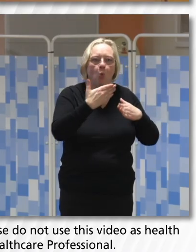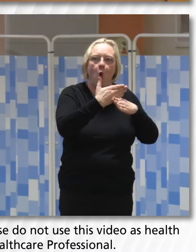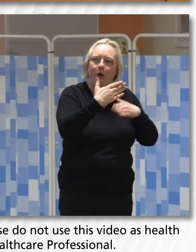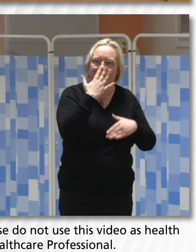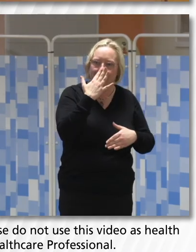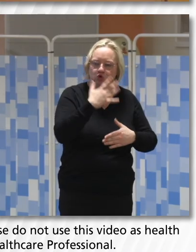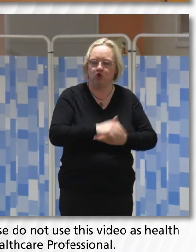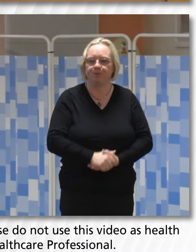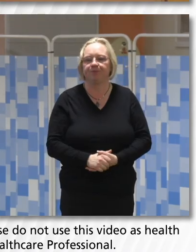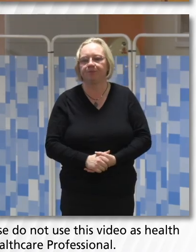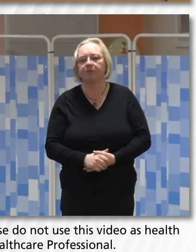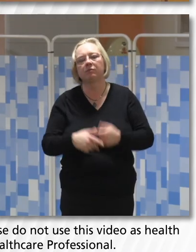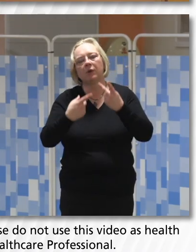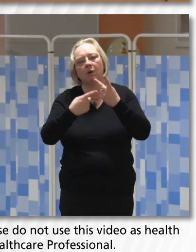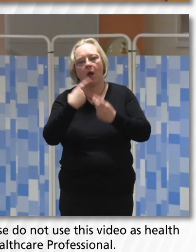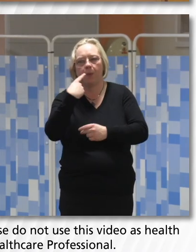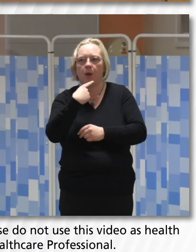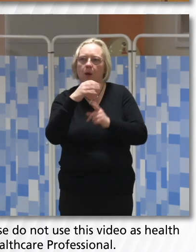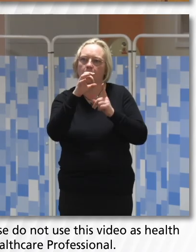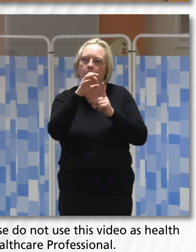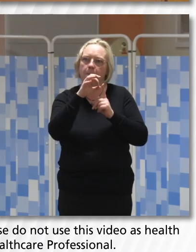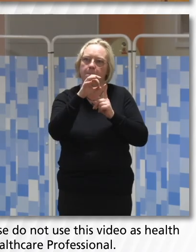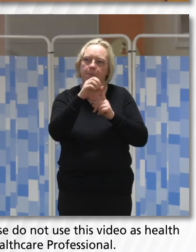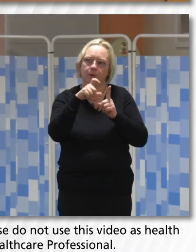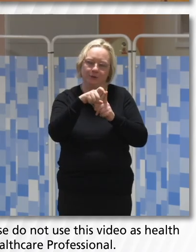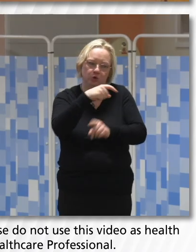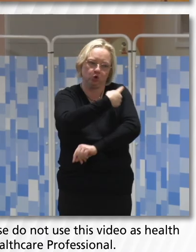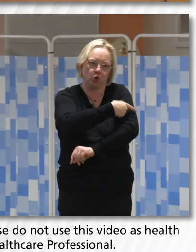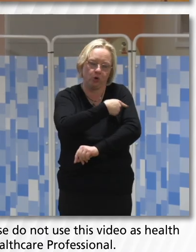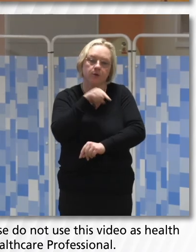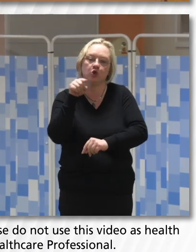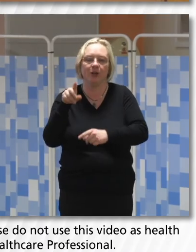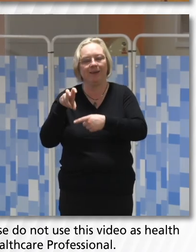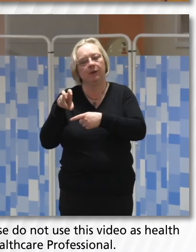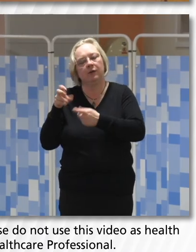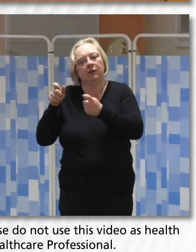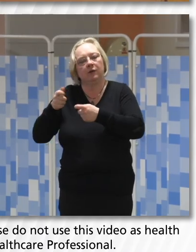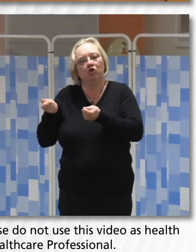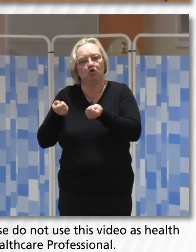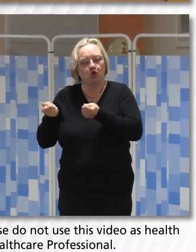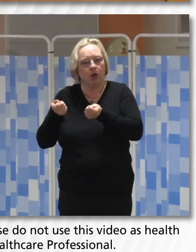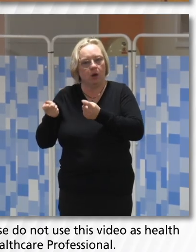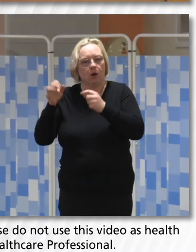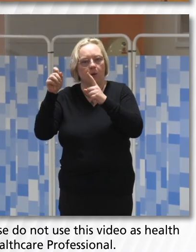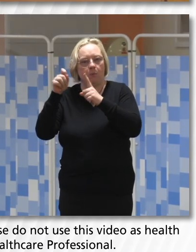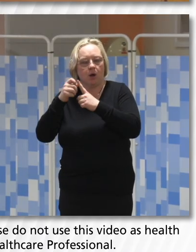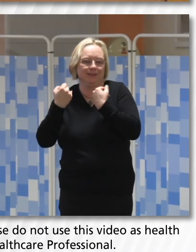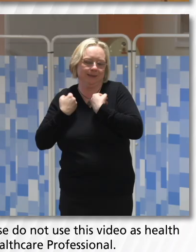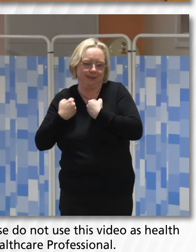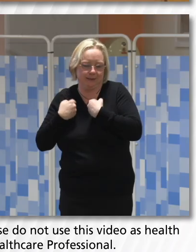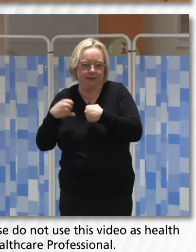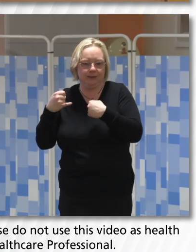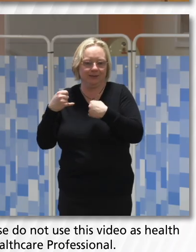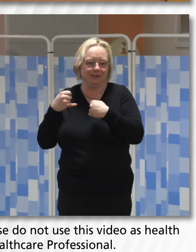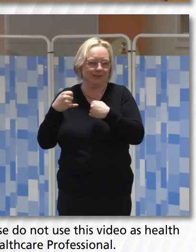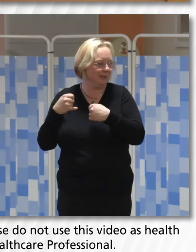Lisa Brown, the other Parkinson's nurse, is the chair of the Parkinson's Disease Nurse Association for a little bit longer.